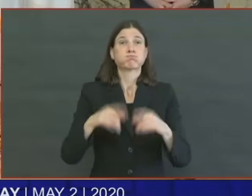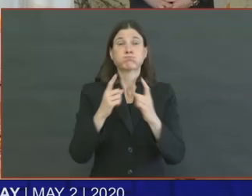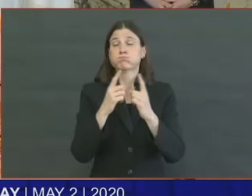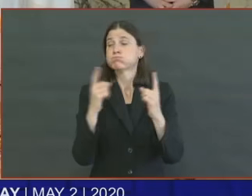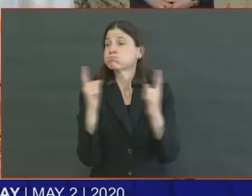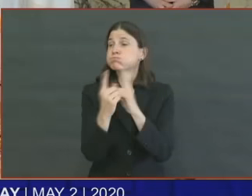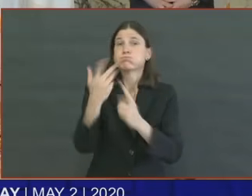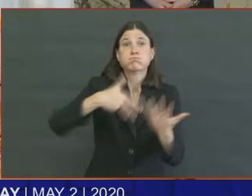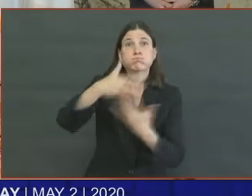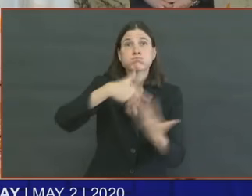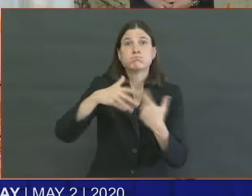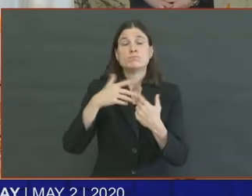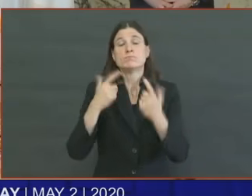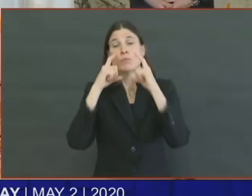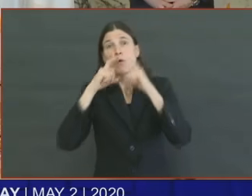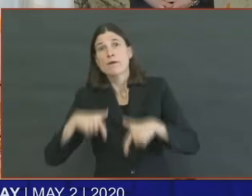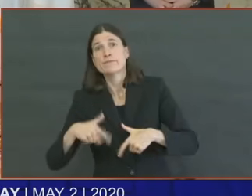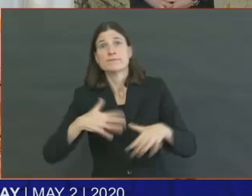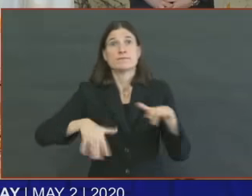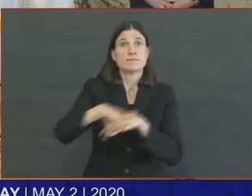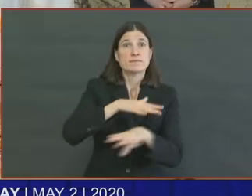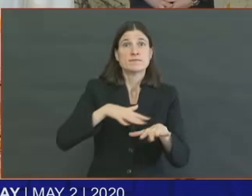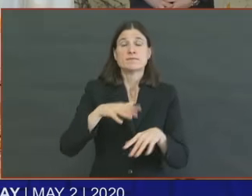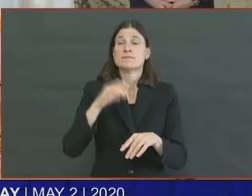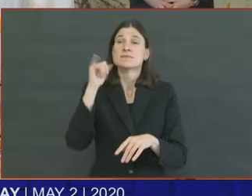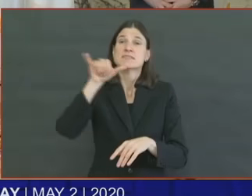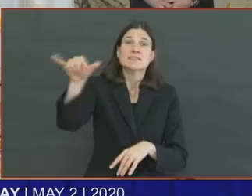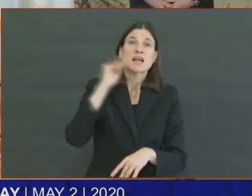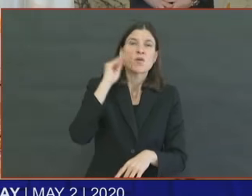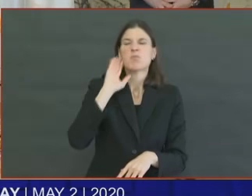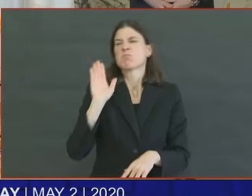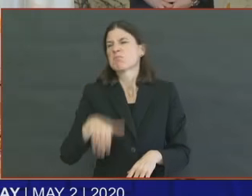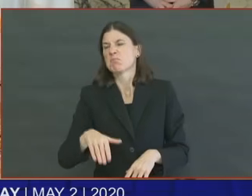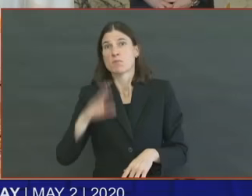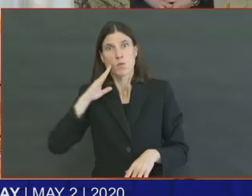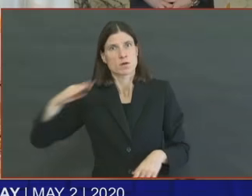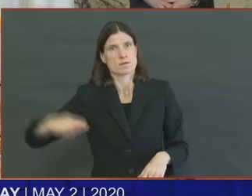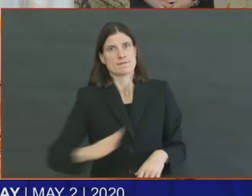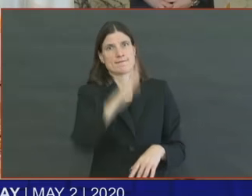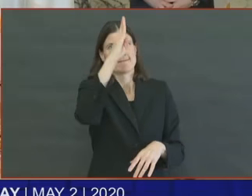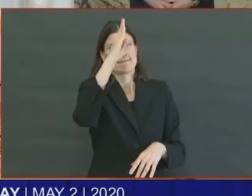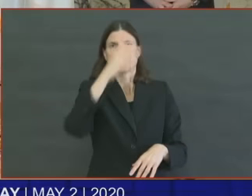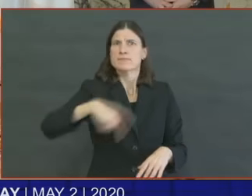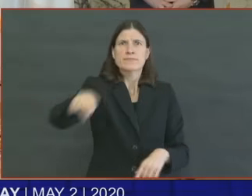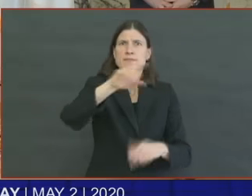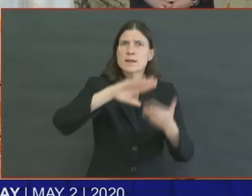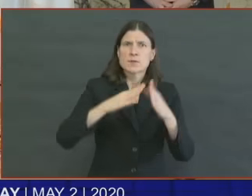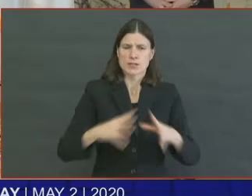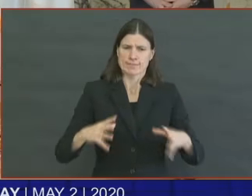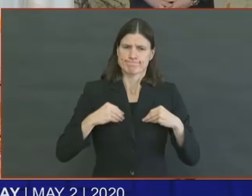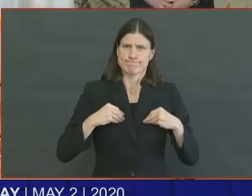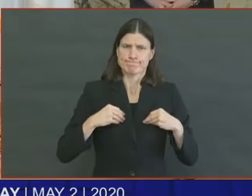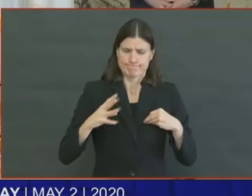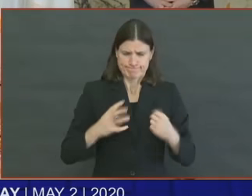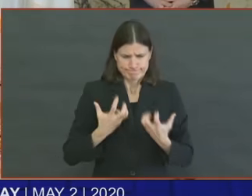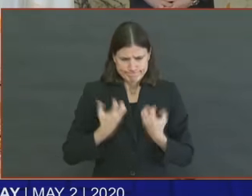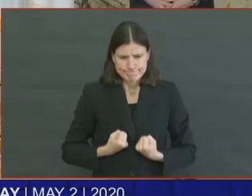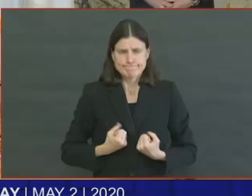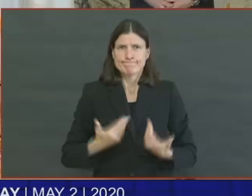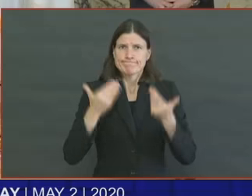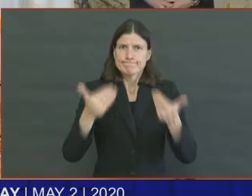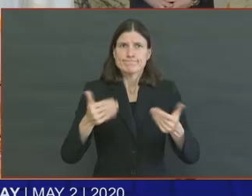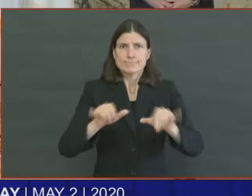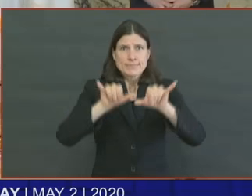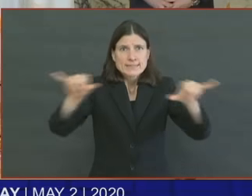like following the stay-at-home order. When we follow social distancing guidance, when we wear our cloth face